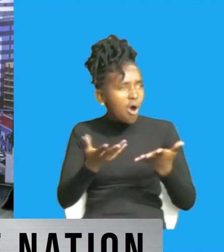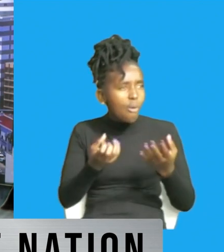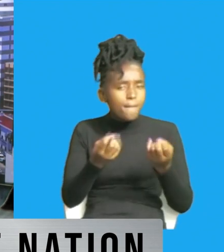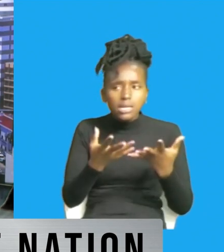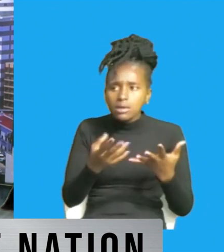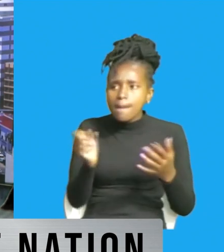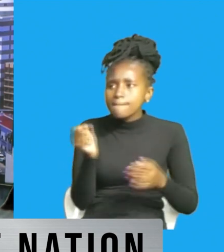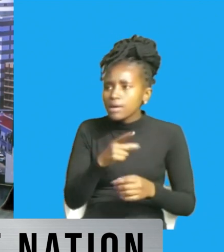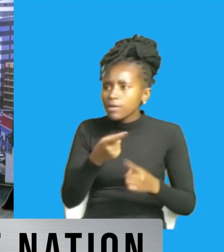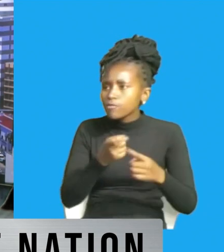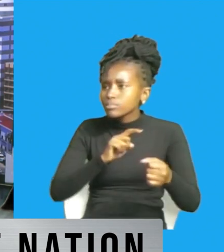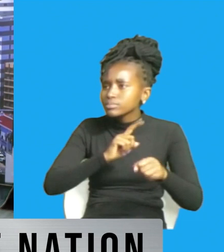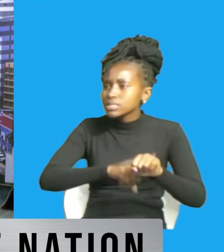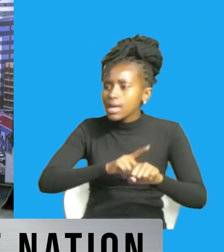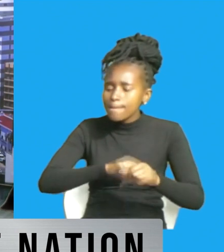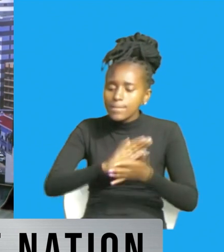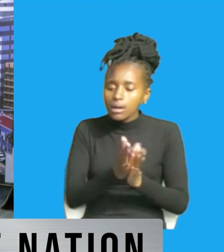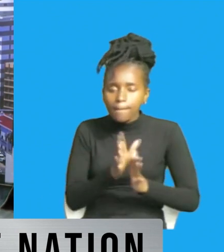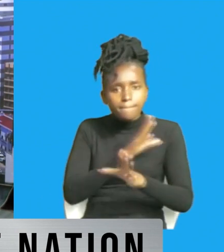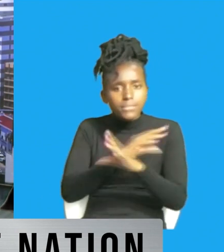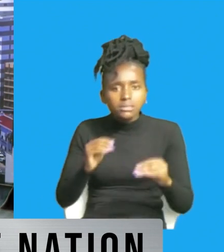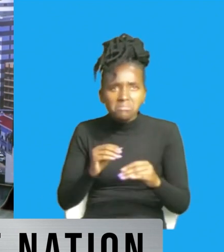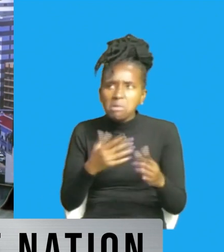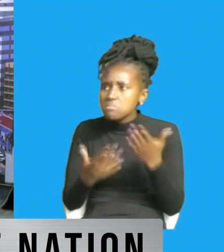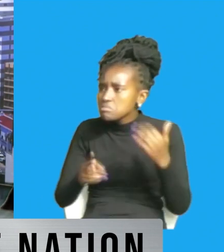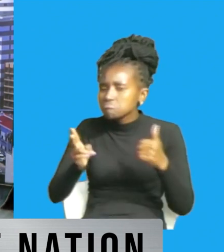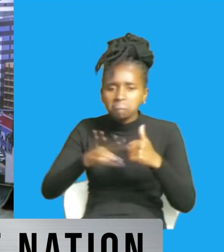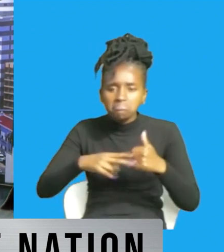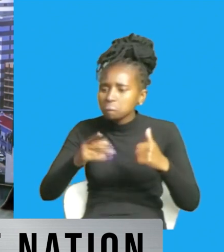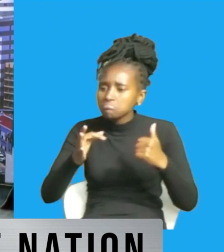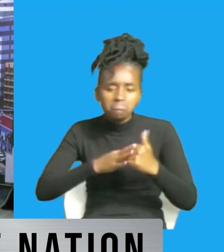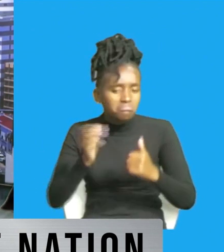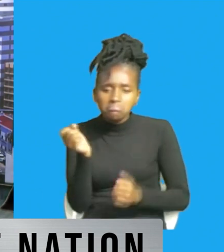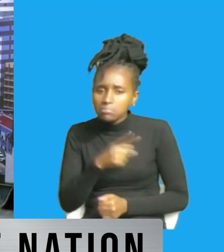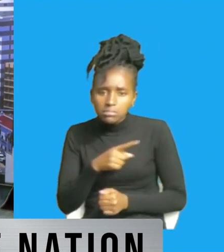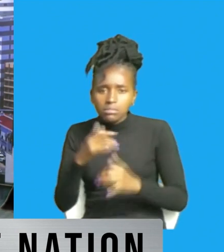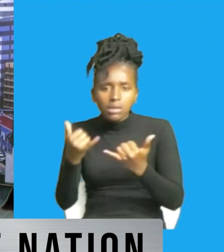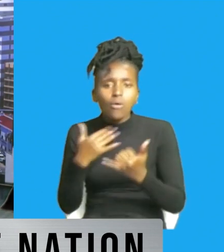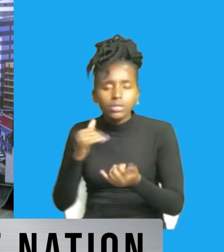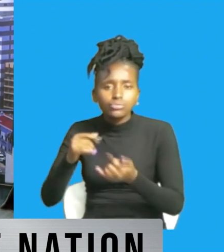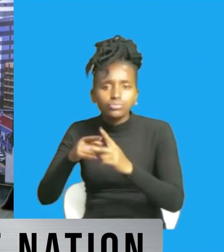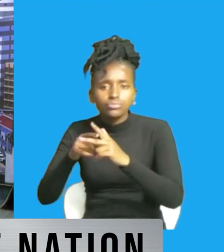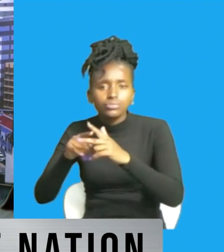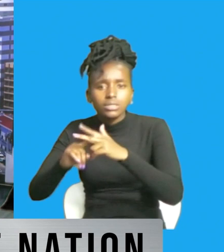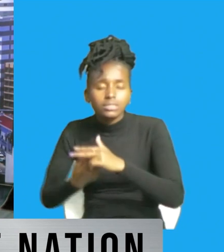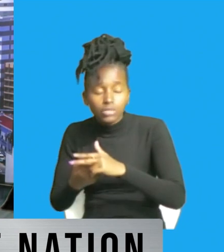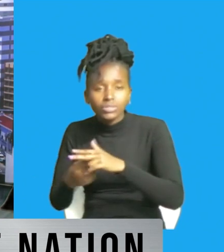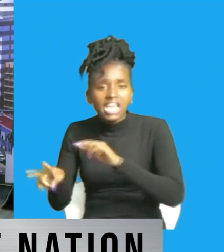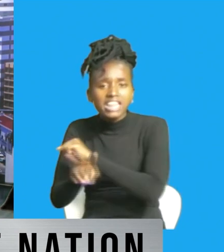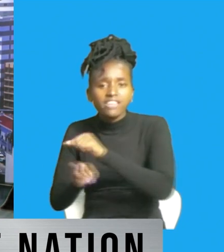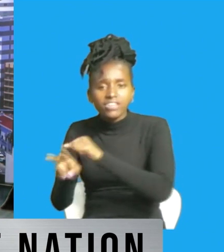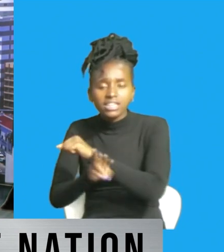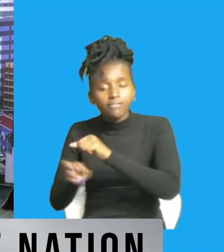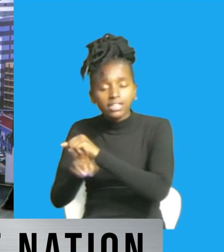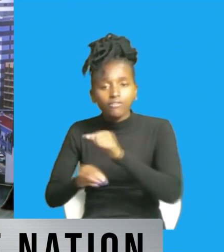7-8 months going. Yes. Let's start with banditry. Yeah, JONA. Let's start with banditry. It's a mess. It's a mess in this